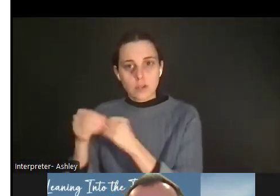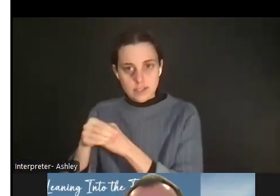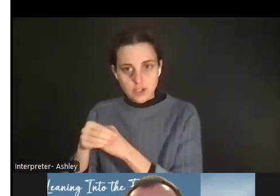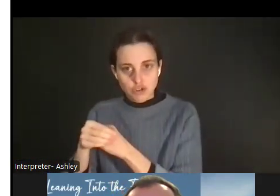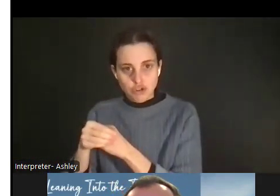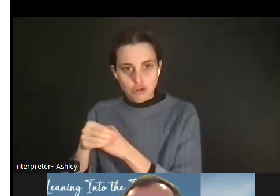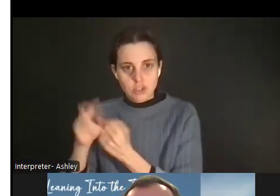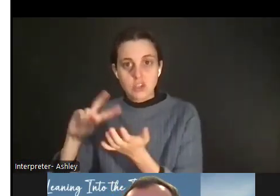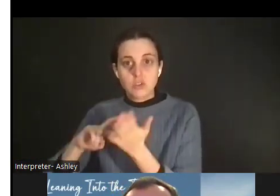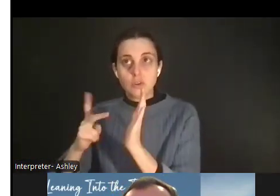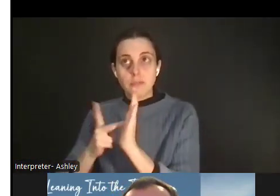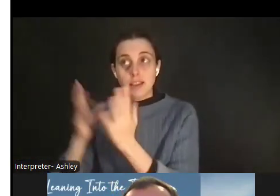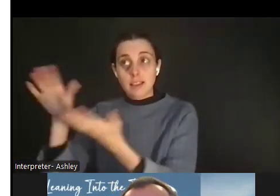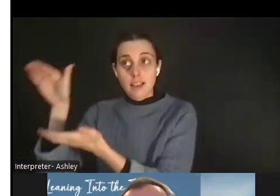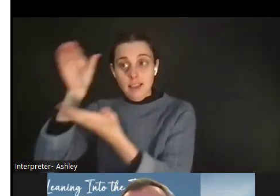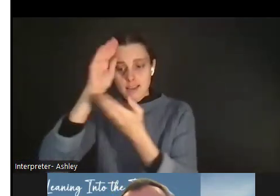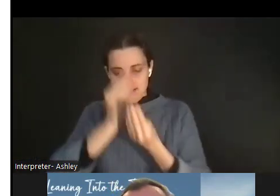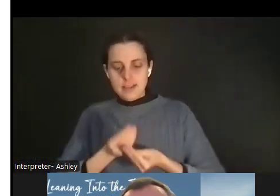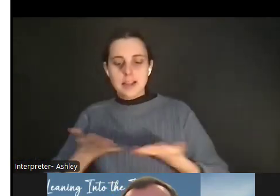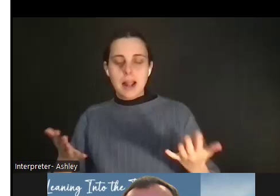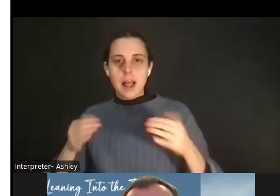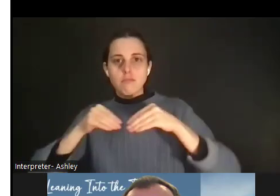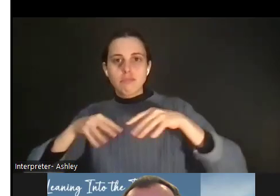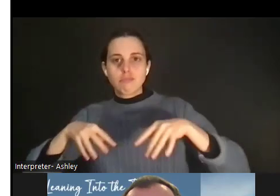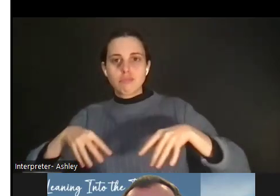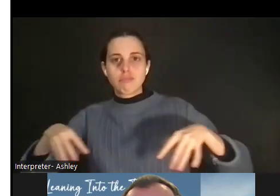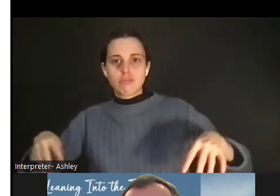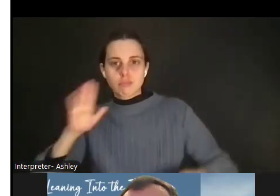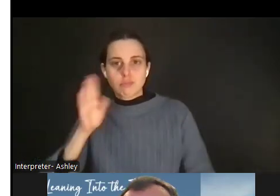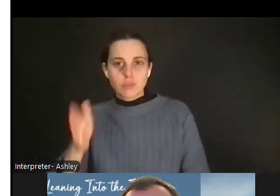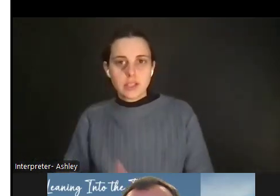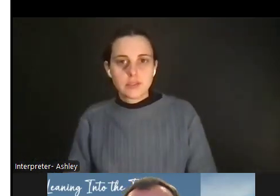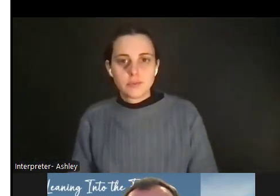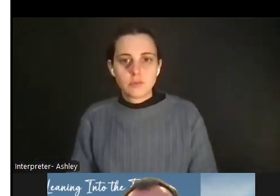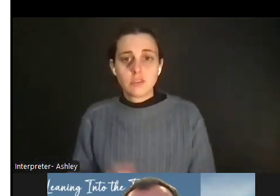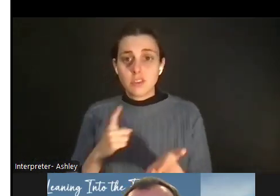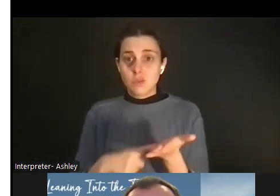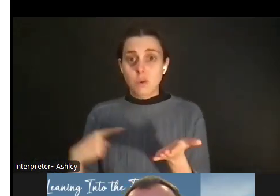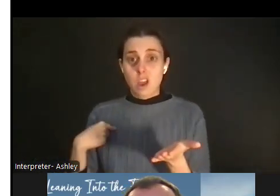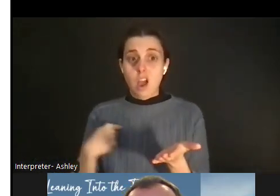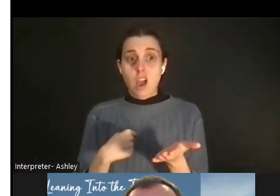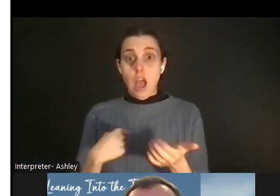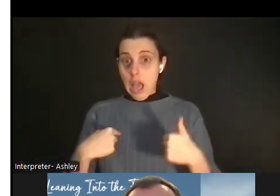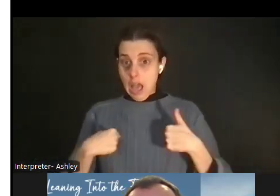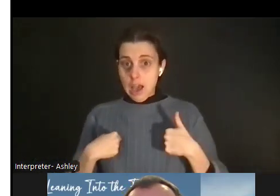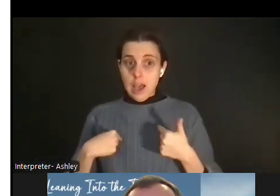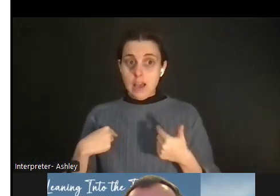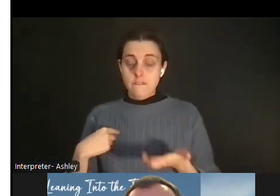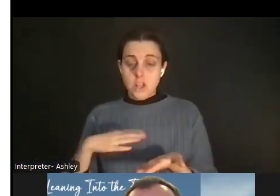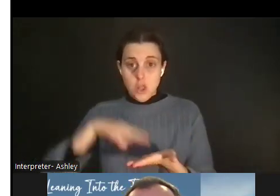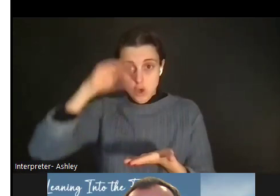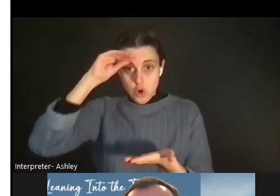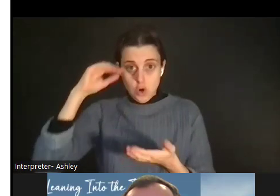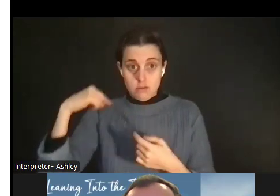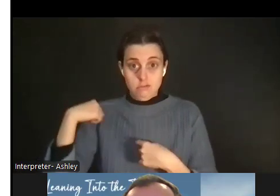top. And what we've learned is, and what I've learned through different serial